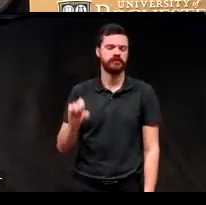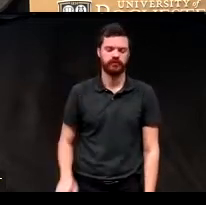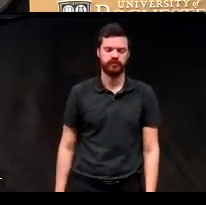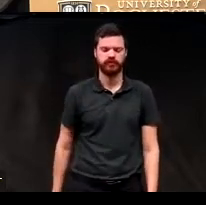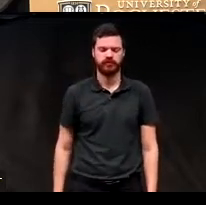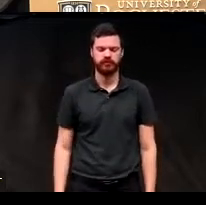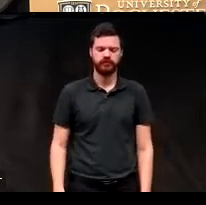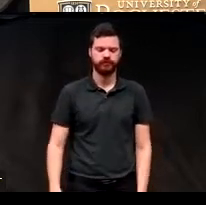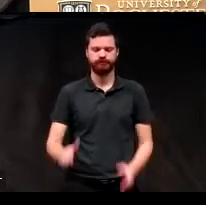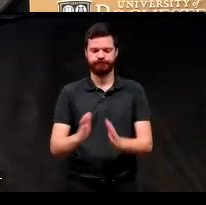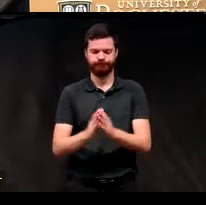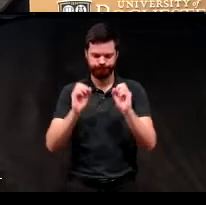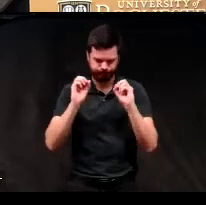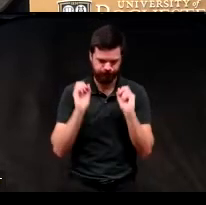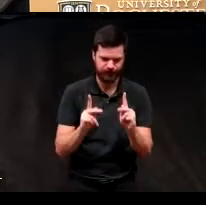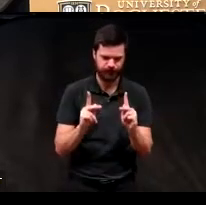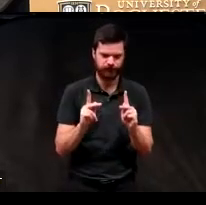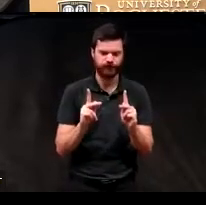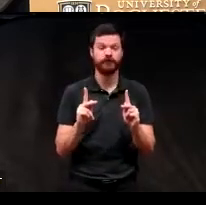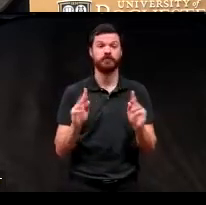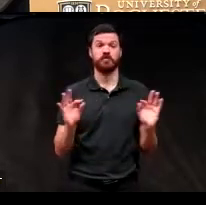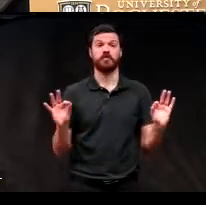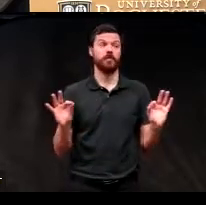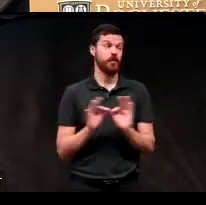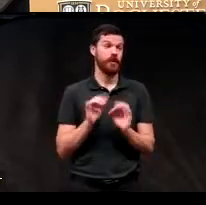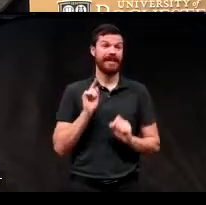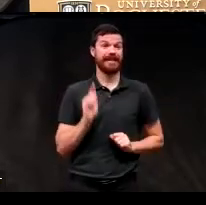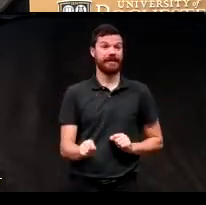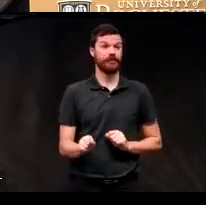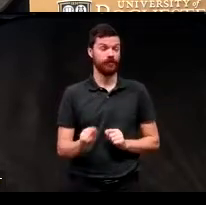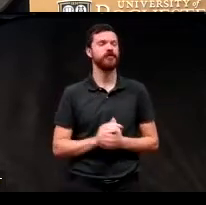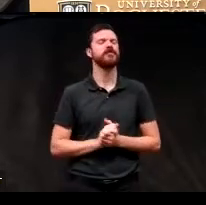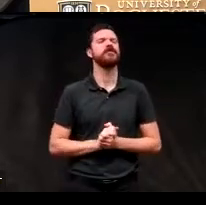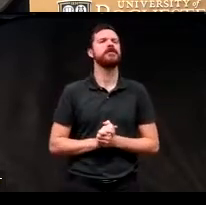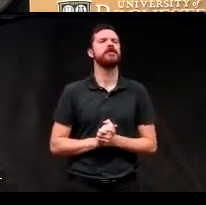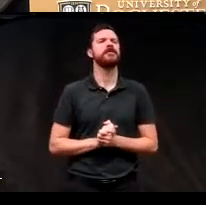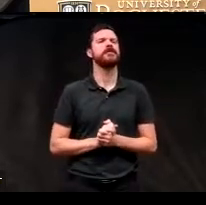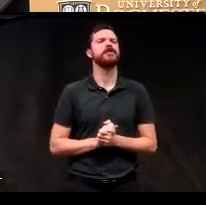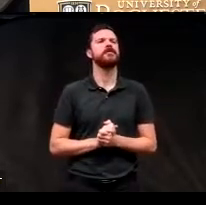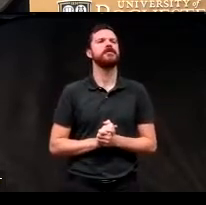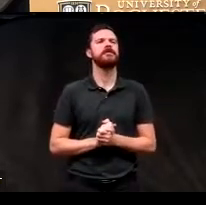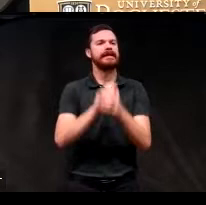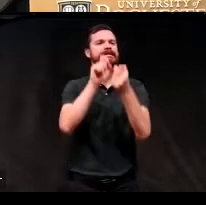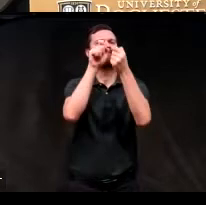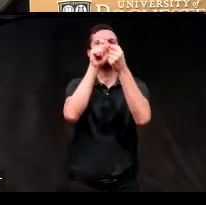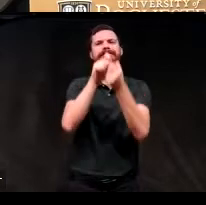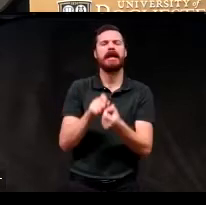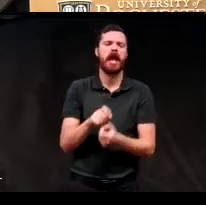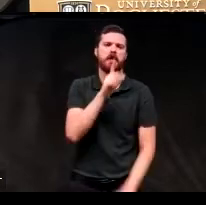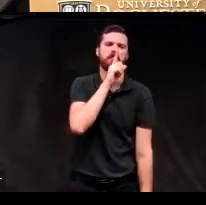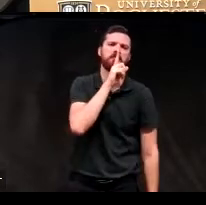Okay. What's important here is not so much the details of your answer. You know, my